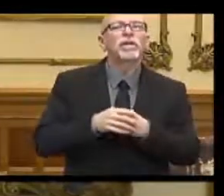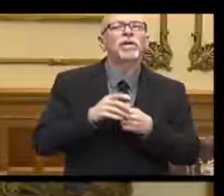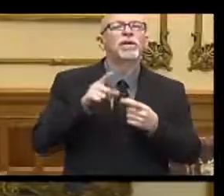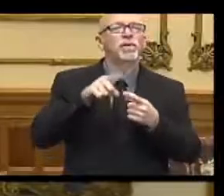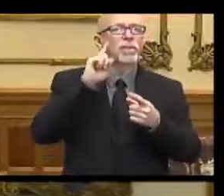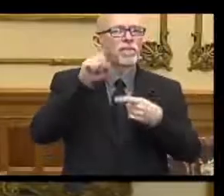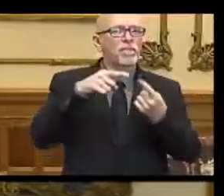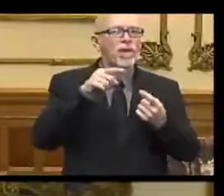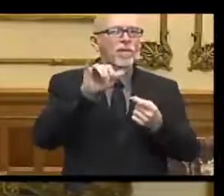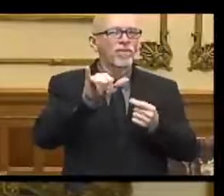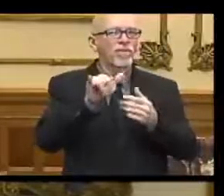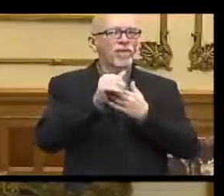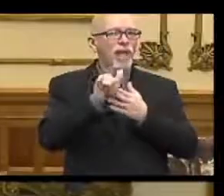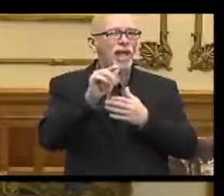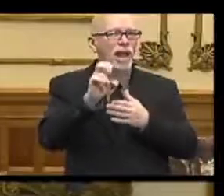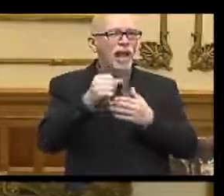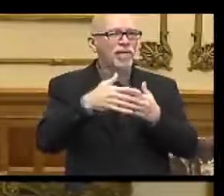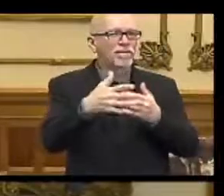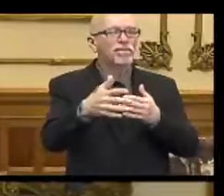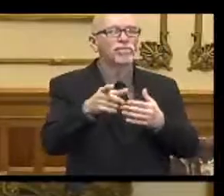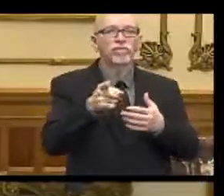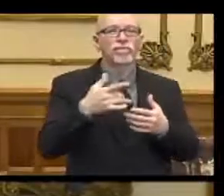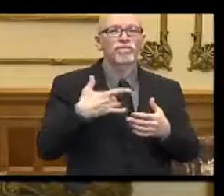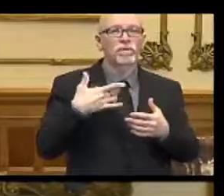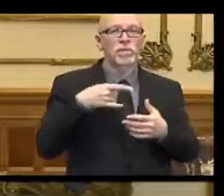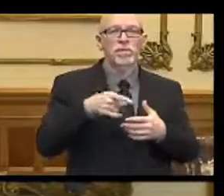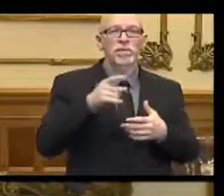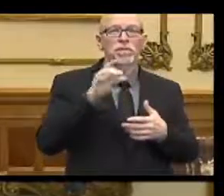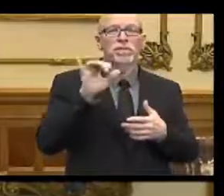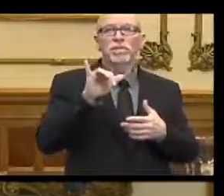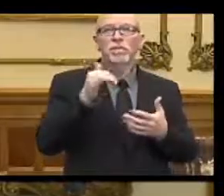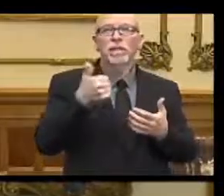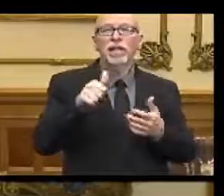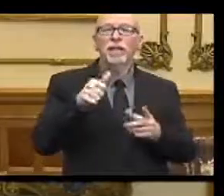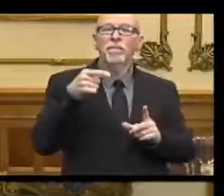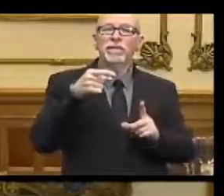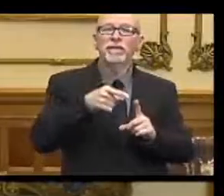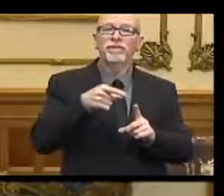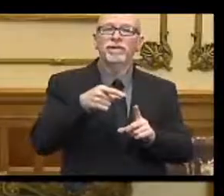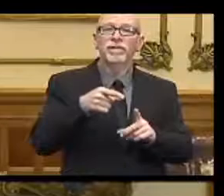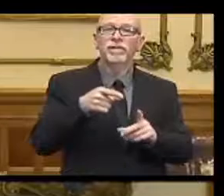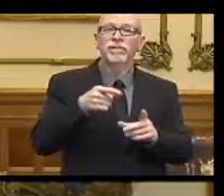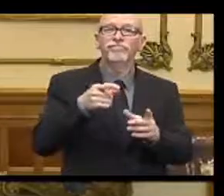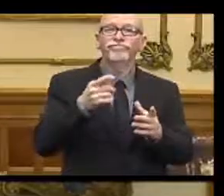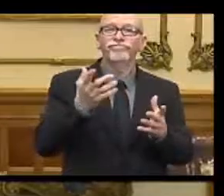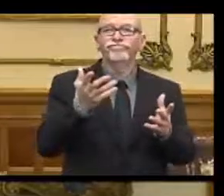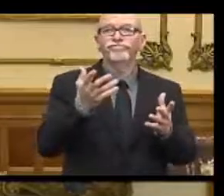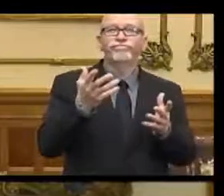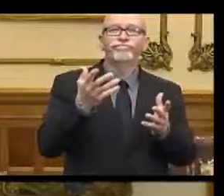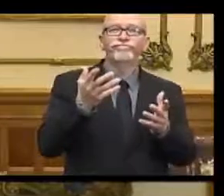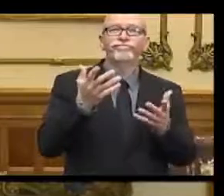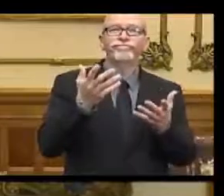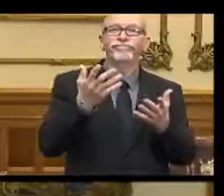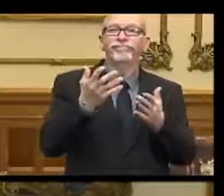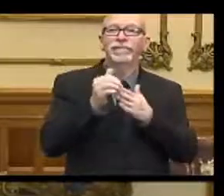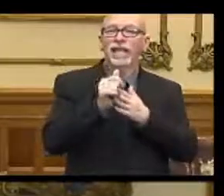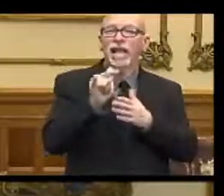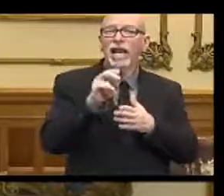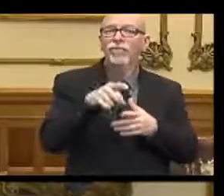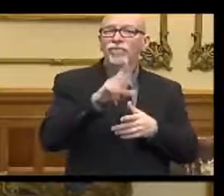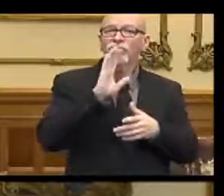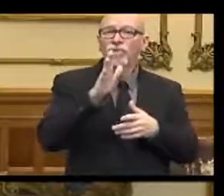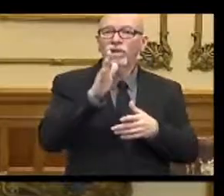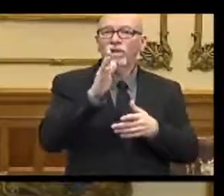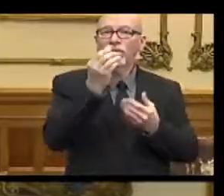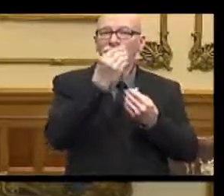about those guidelines moving forward, do you see that as like a specific kind of manual guideline that you would hand out